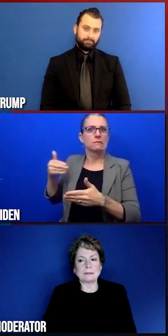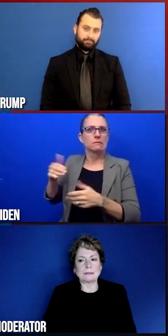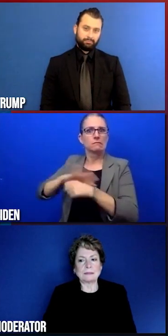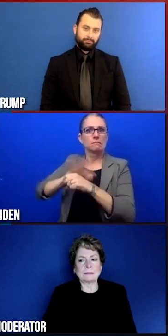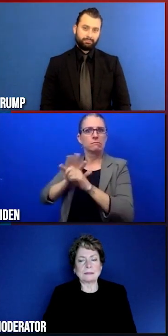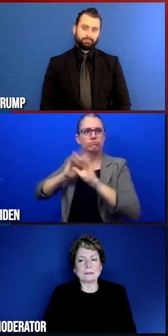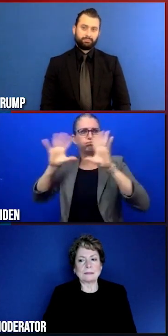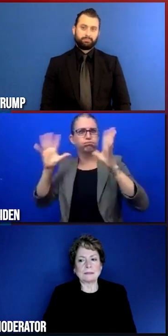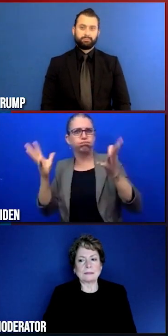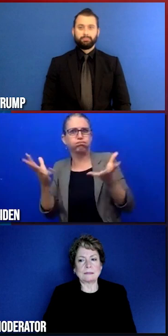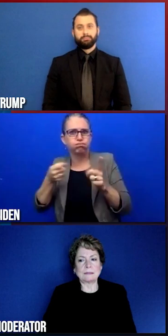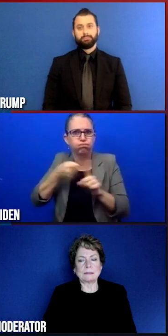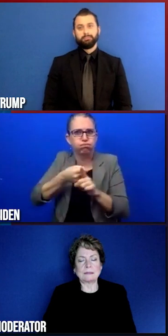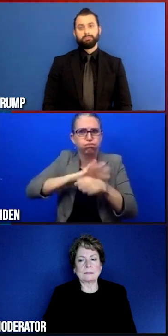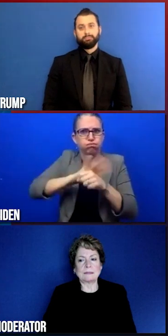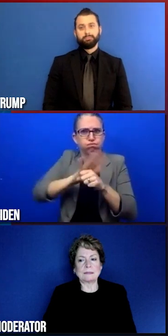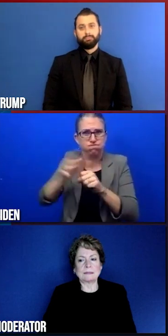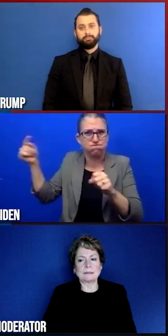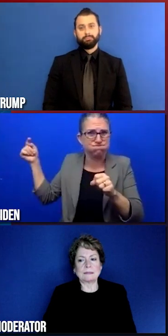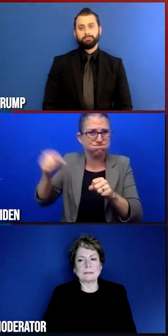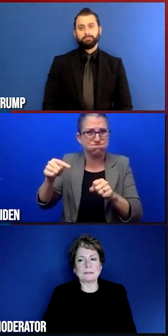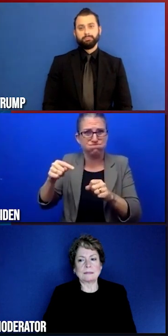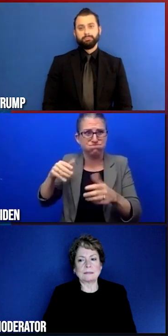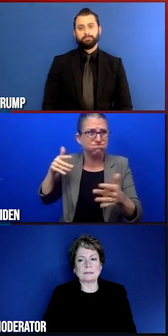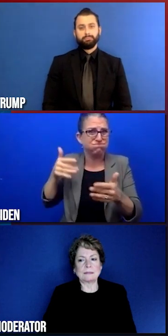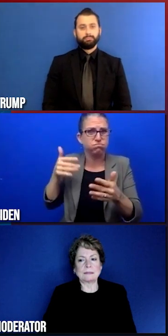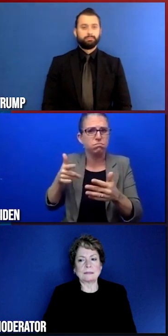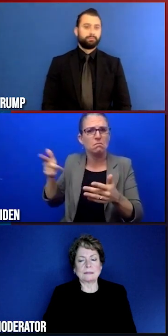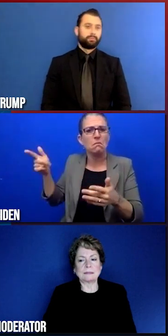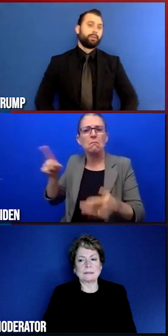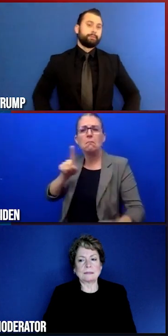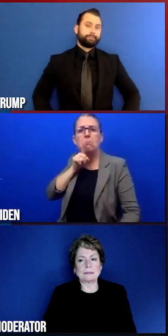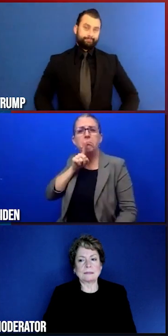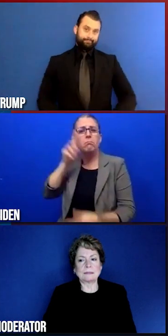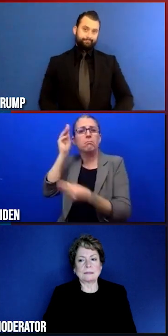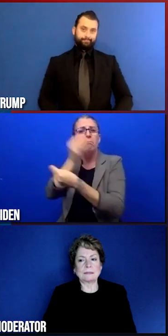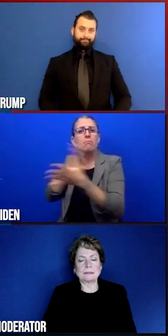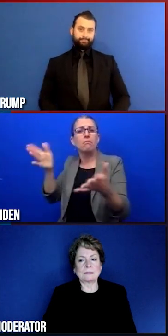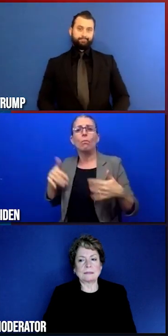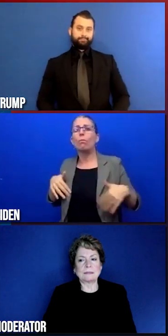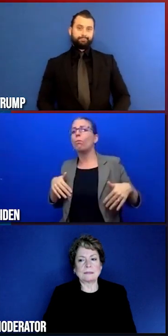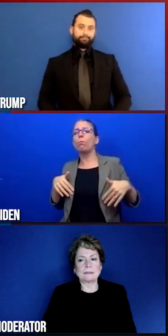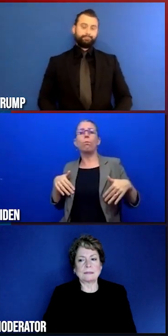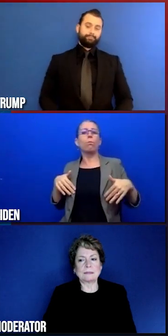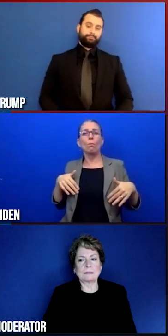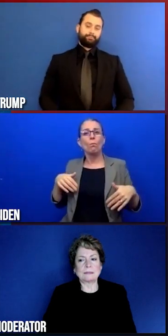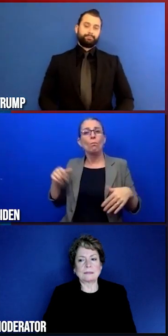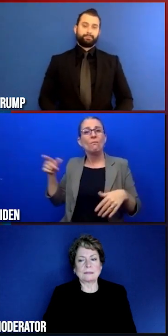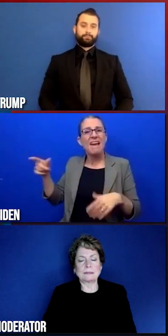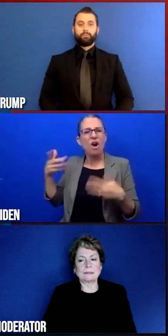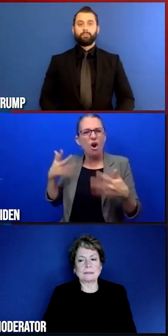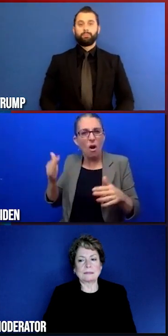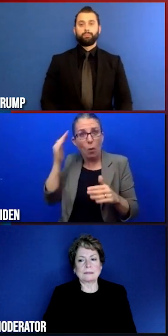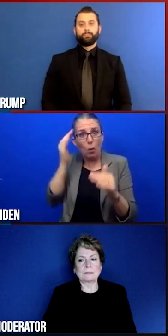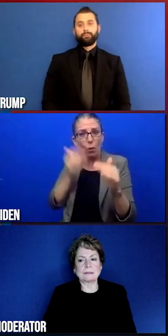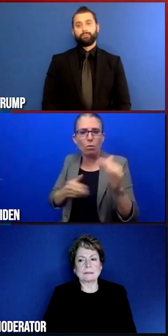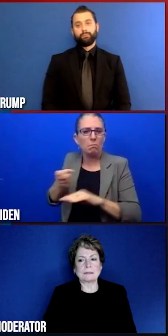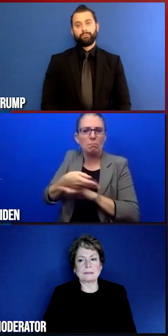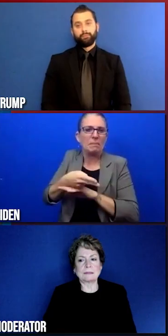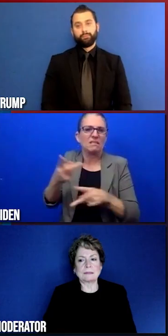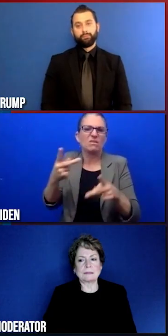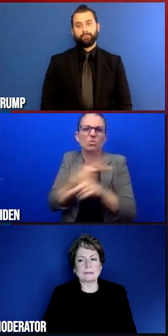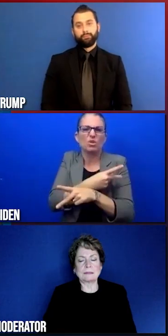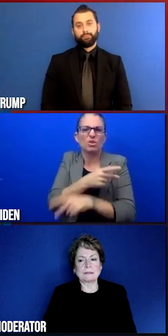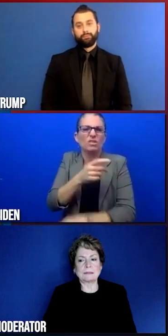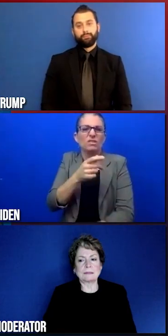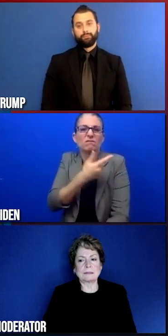than the flu. He went on record and said to one of your colleagues, recorded, that in